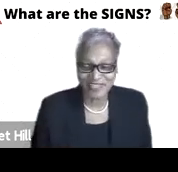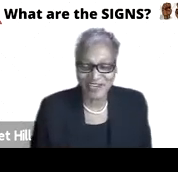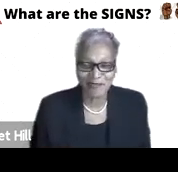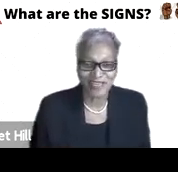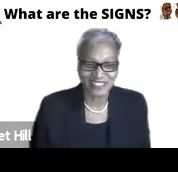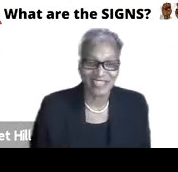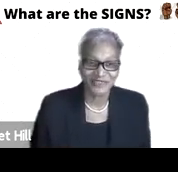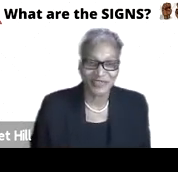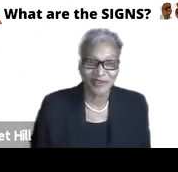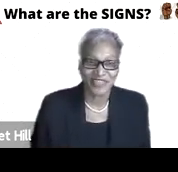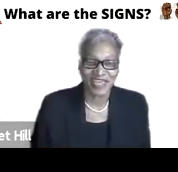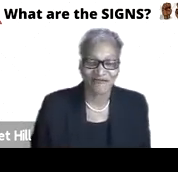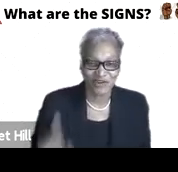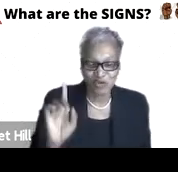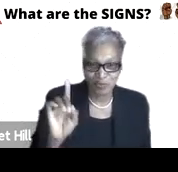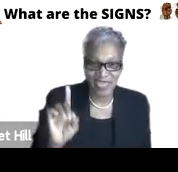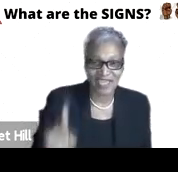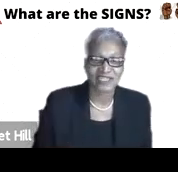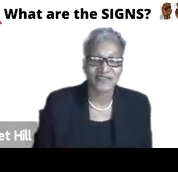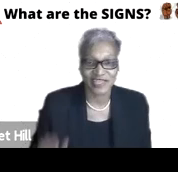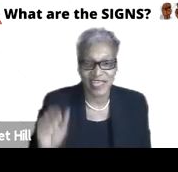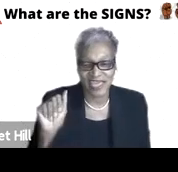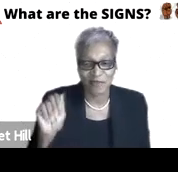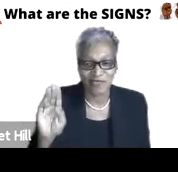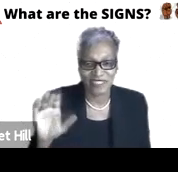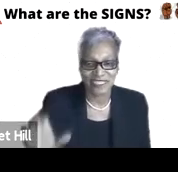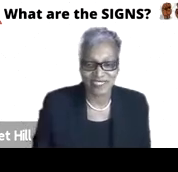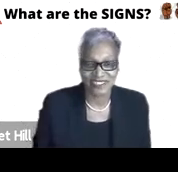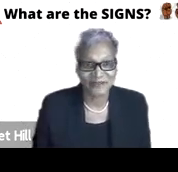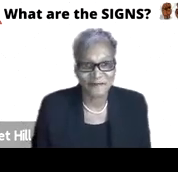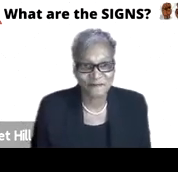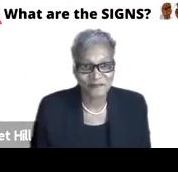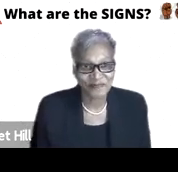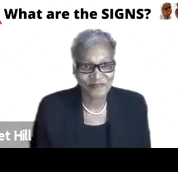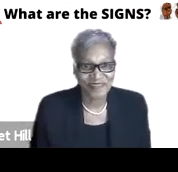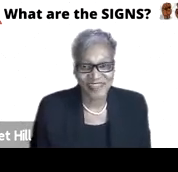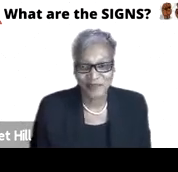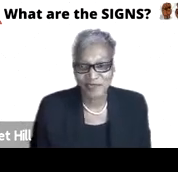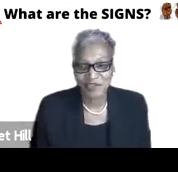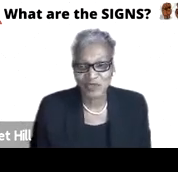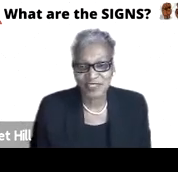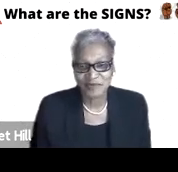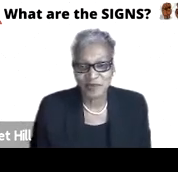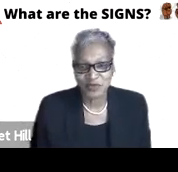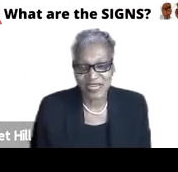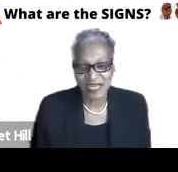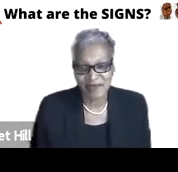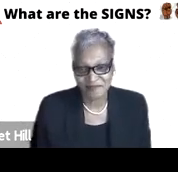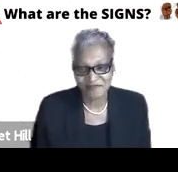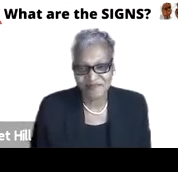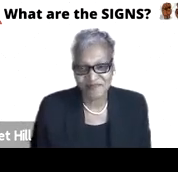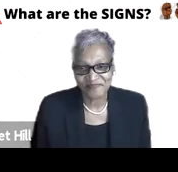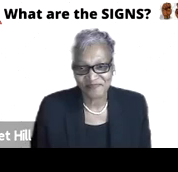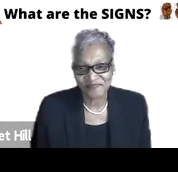Share with me in the comments, how'd you feel about that first pass of the ABCs? And I'm going to cue this up one more